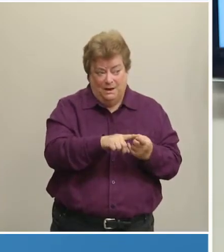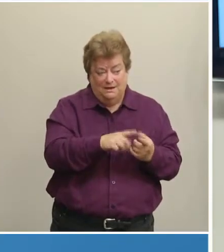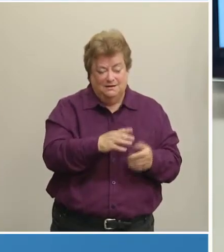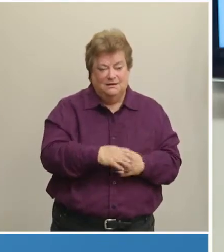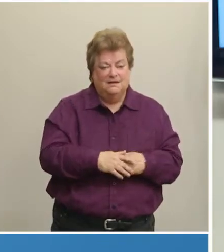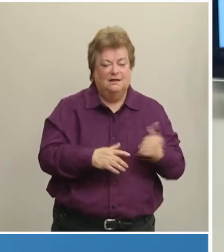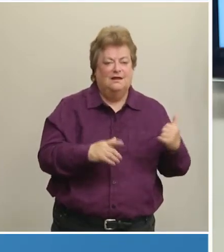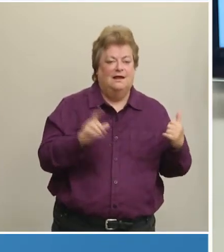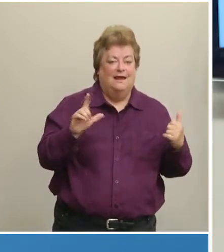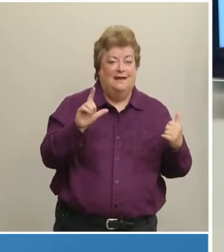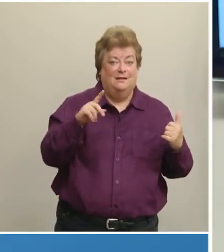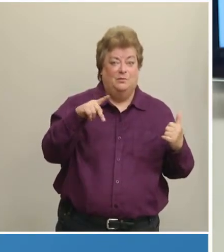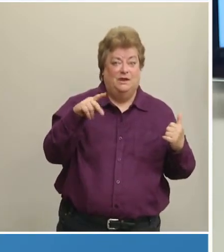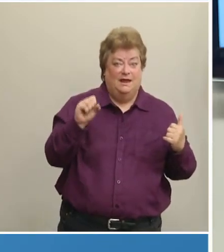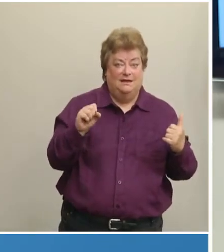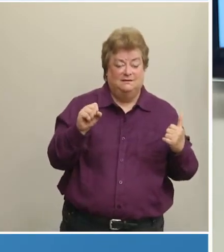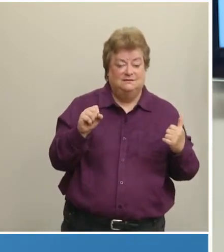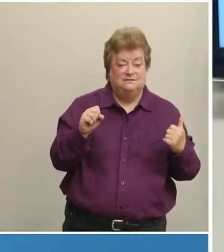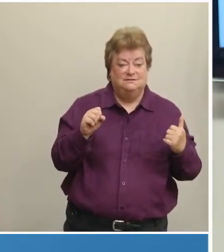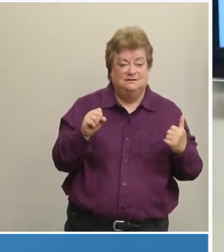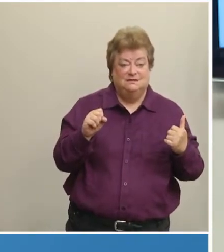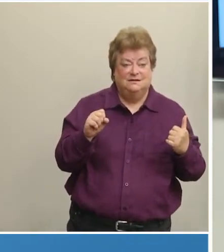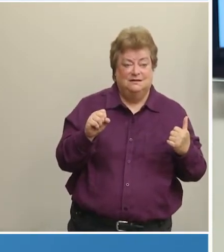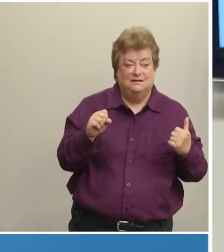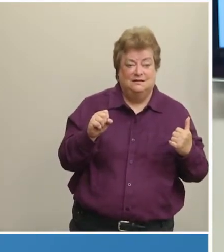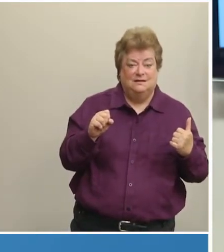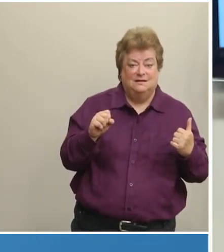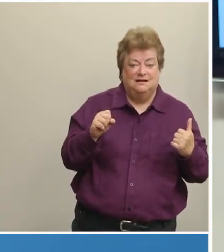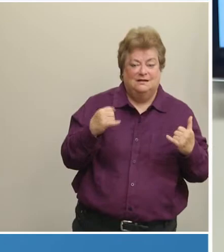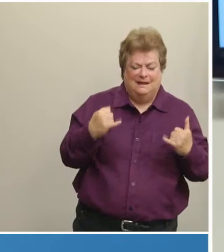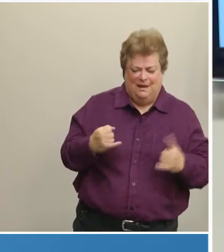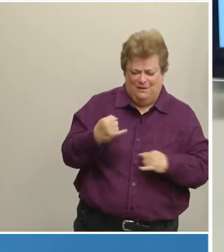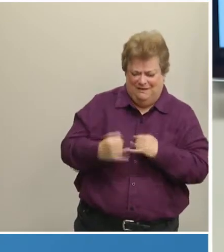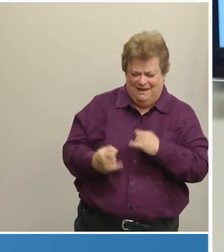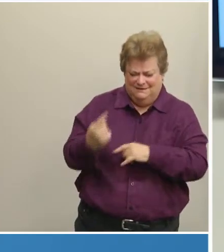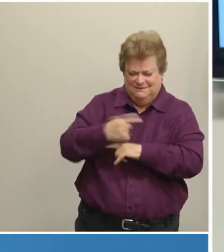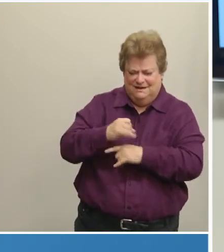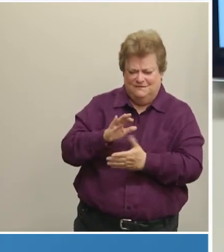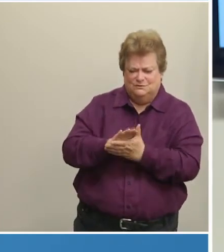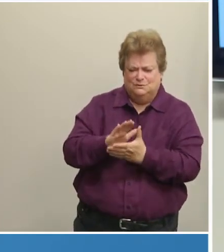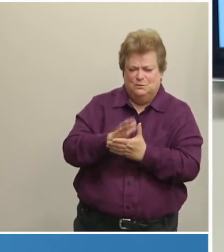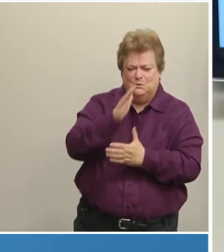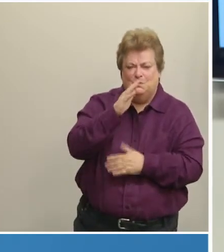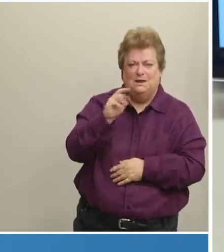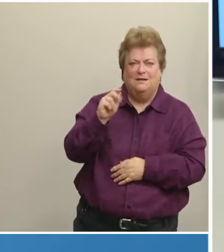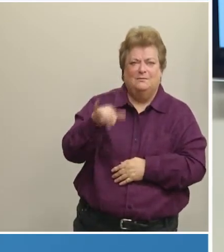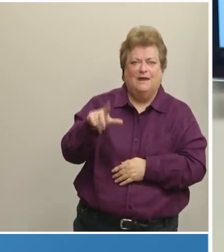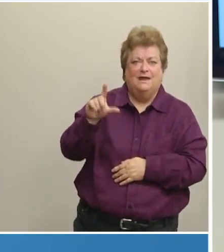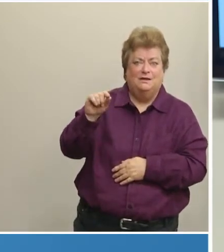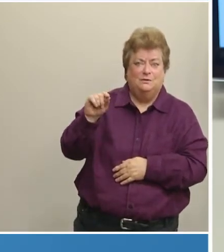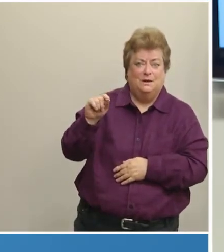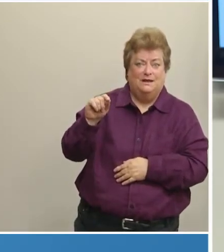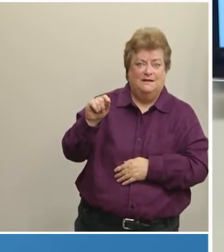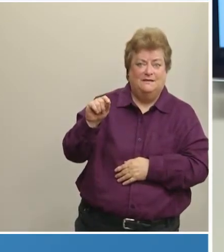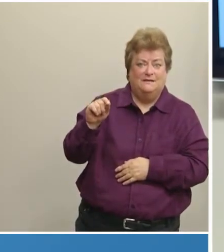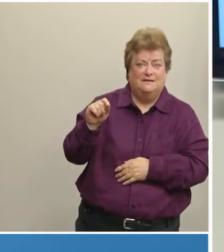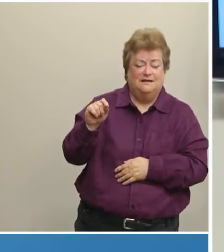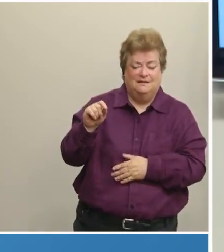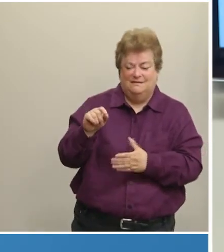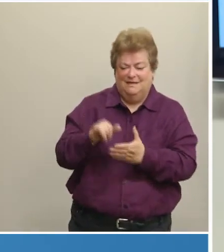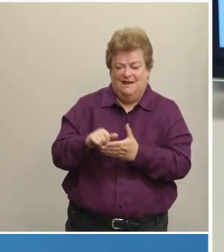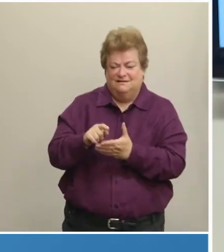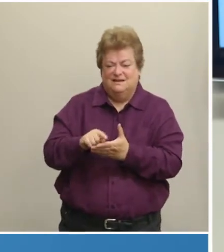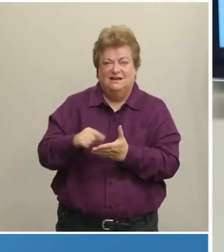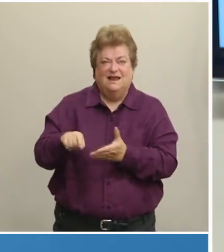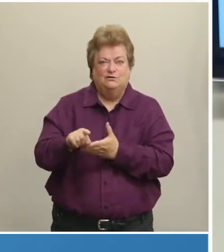Brent, Lincoln Public Schools are, the last day of school is the 20th, which is next